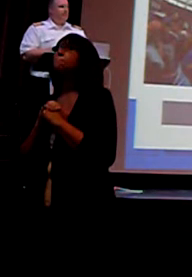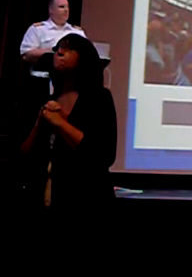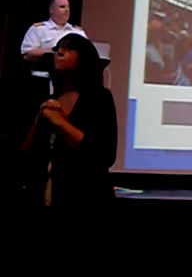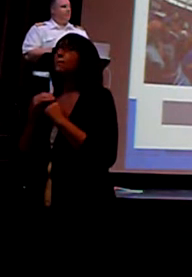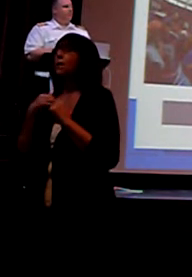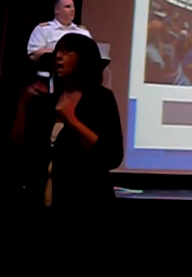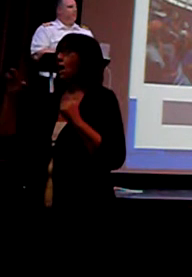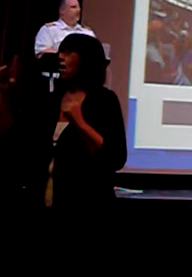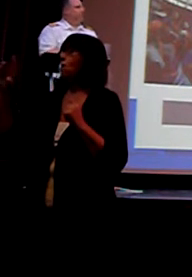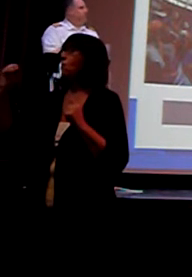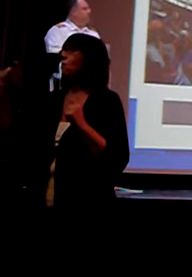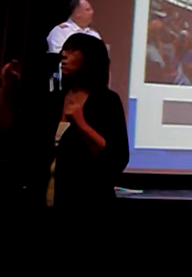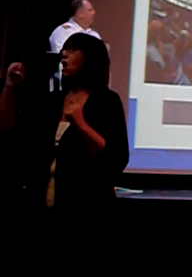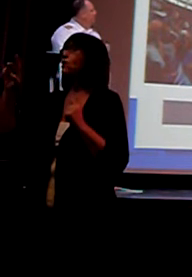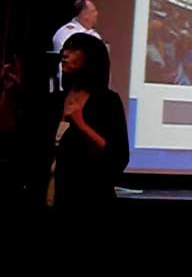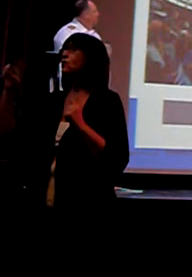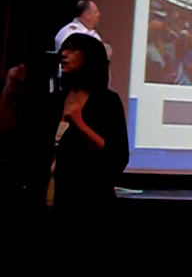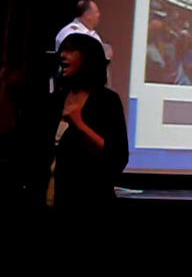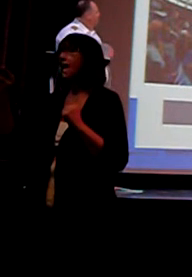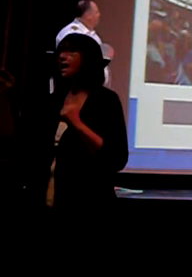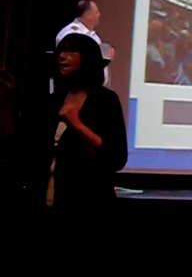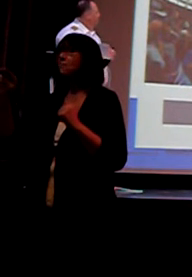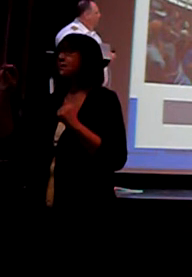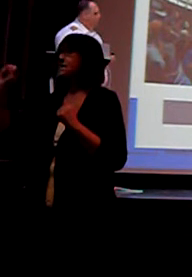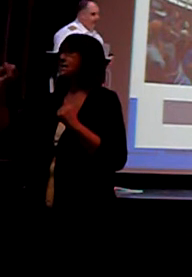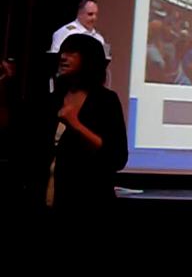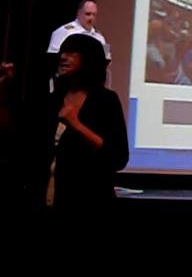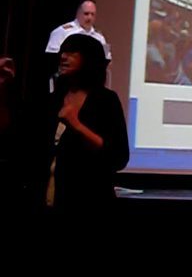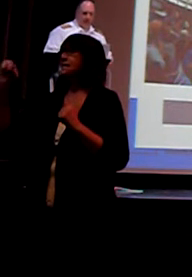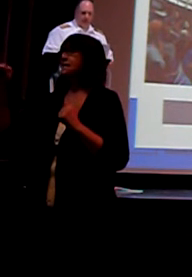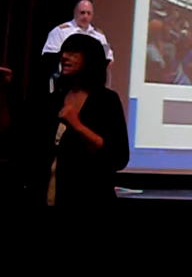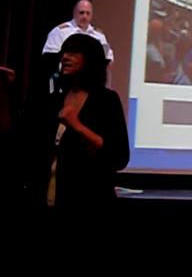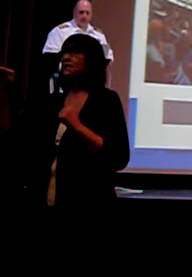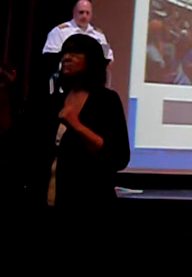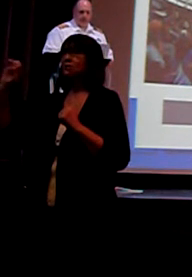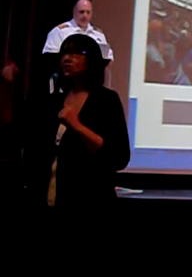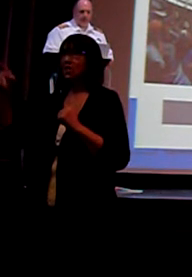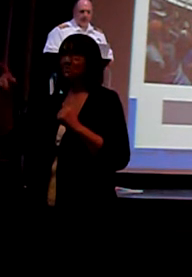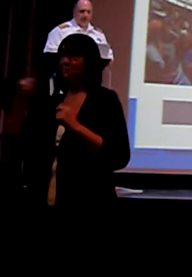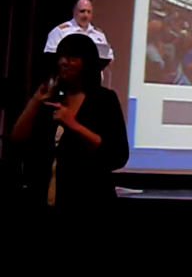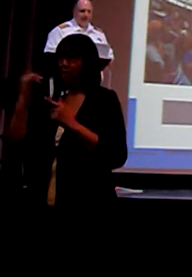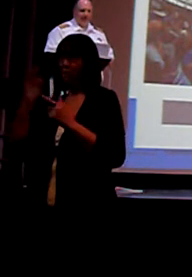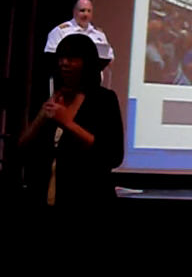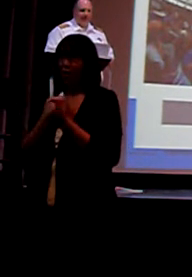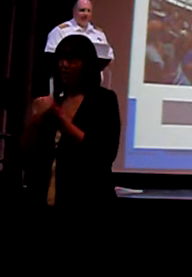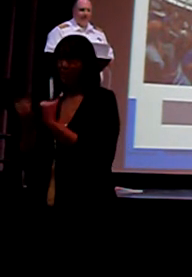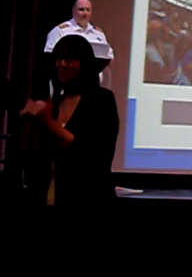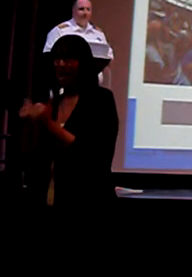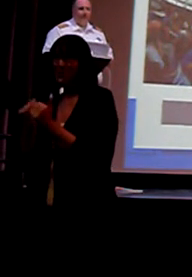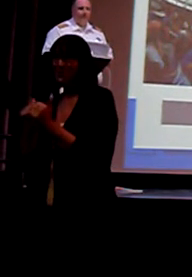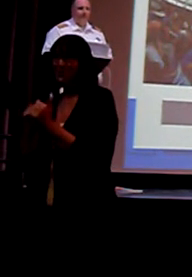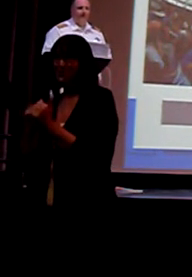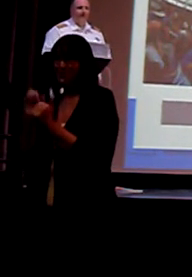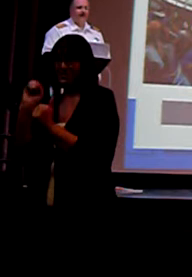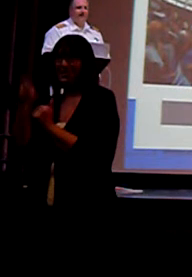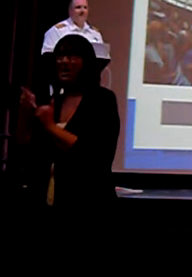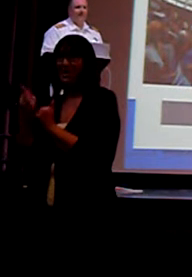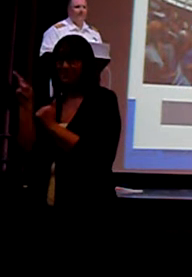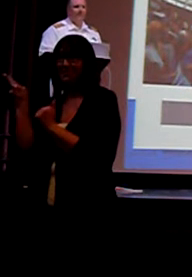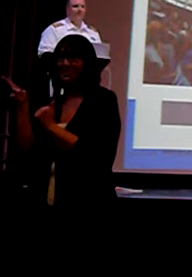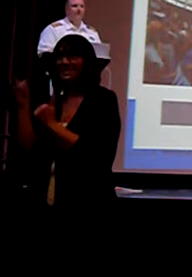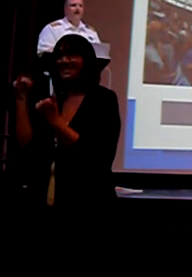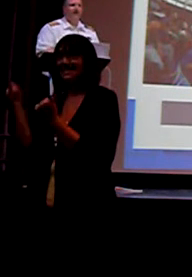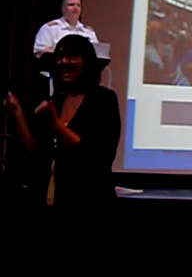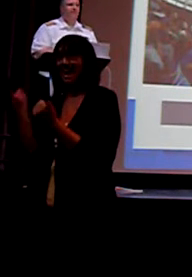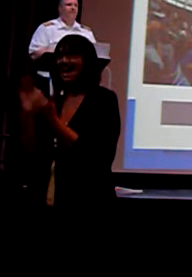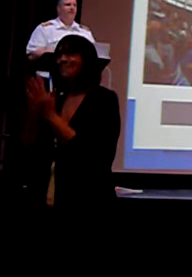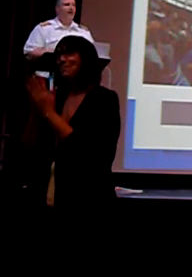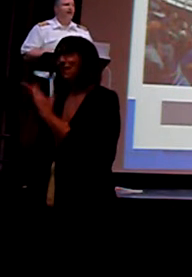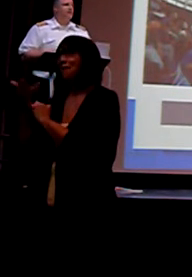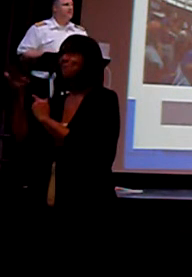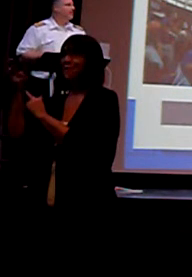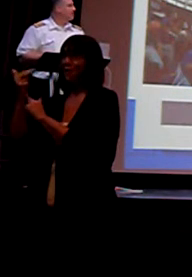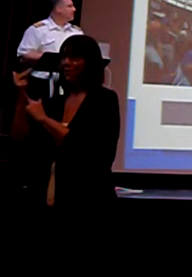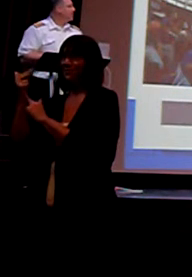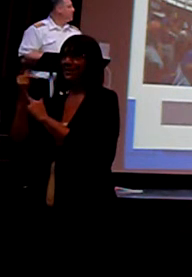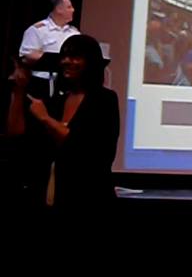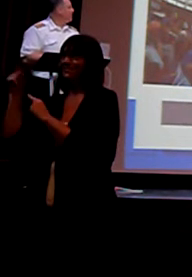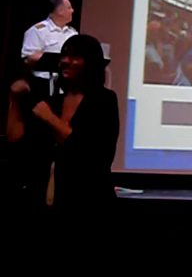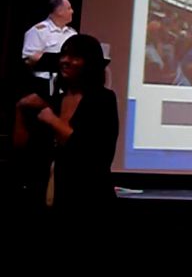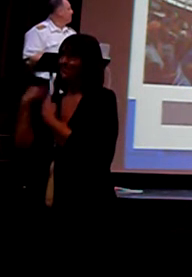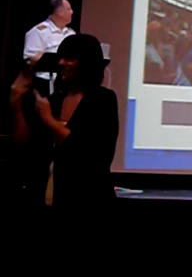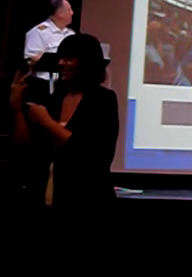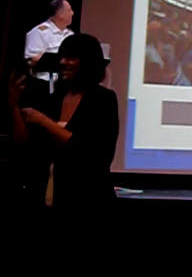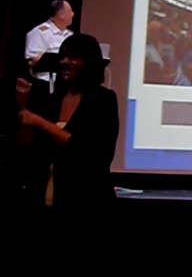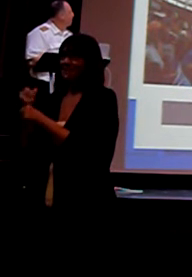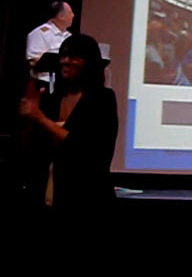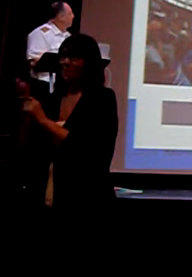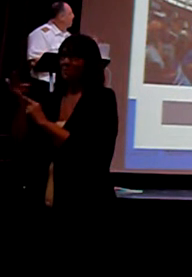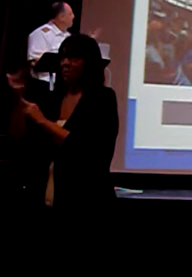Rotterdam steamship, which was one of our competitor ships, of course. It has now been a hotel for the last